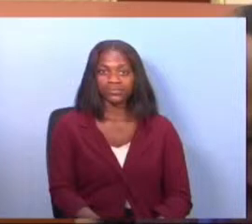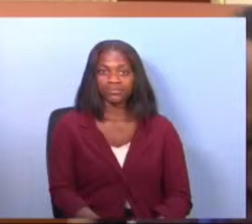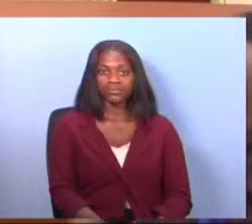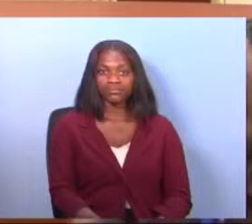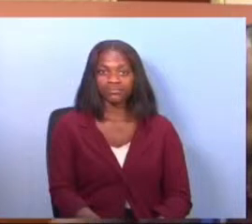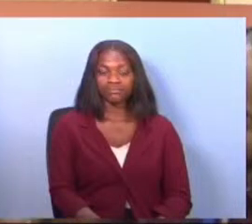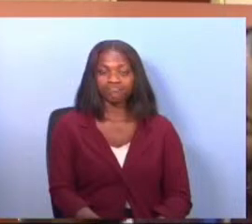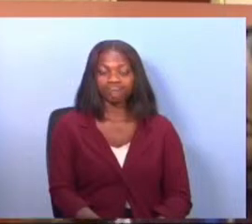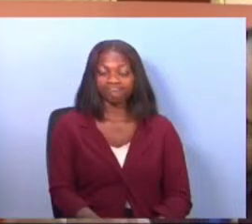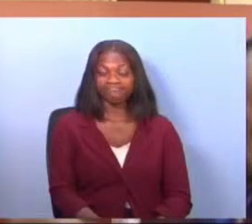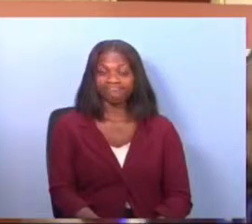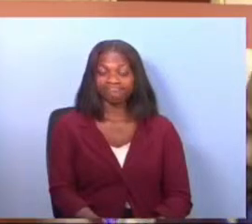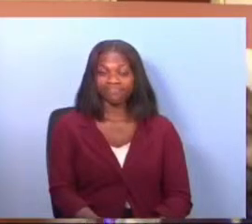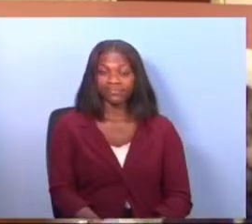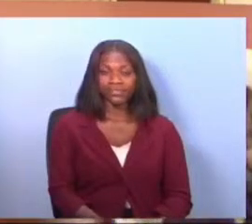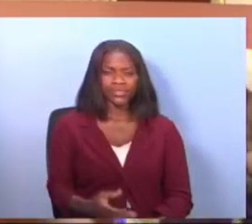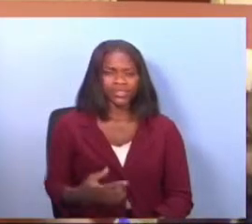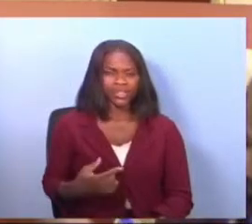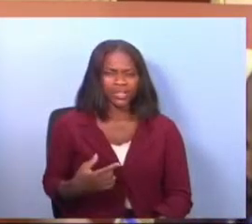it is with great pleasure